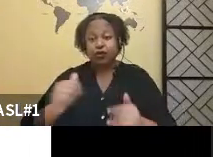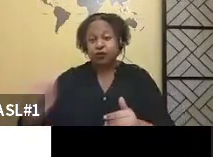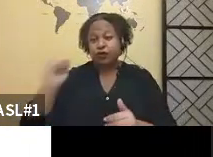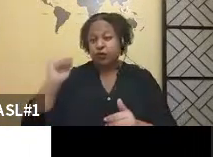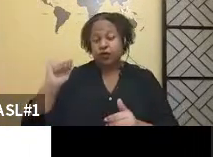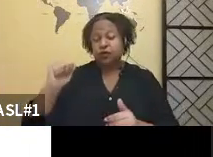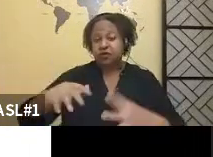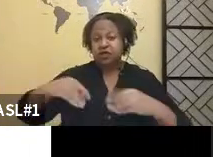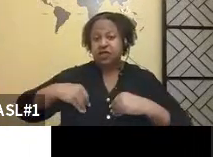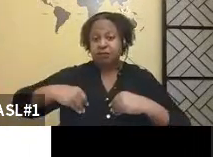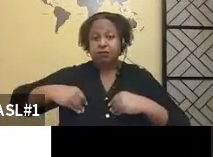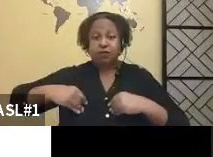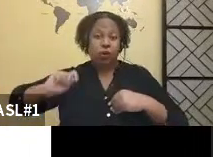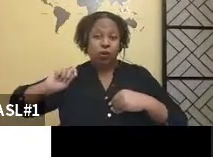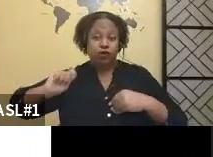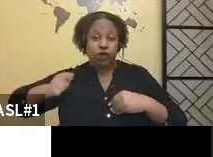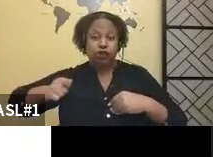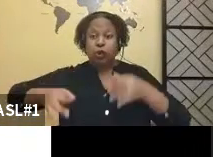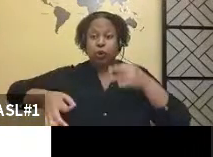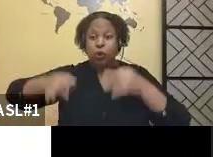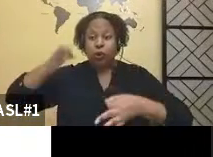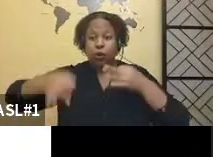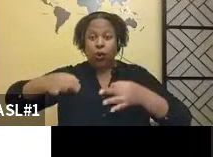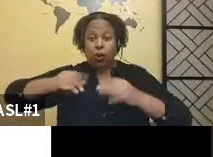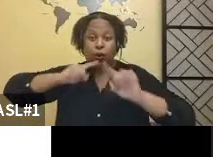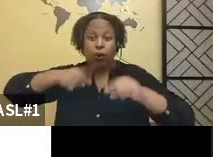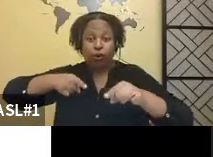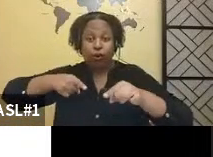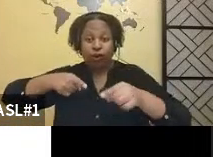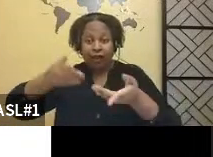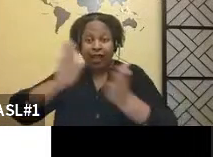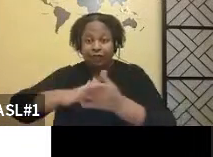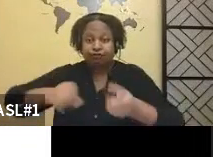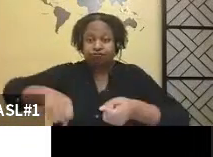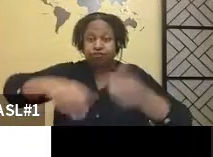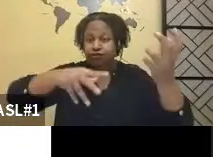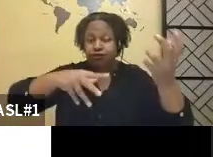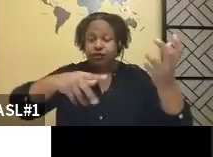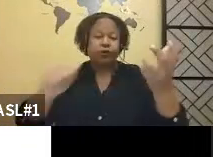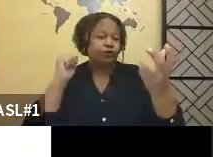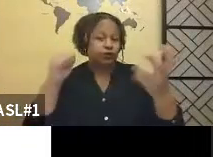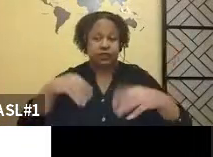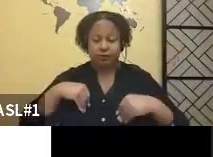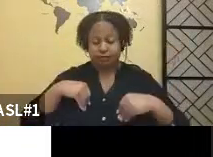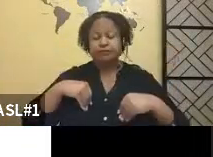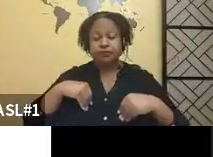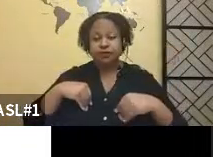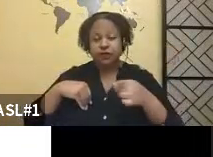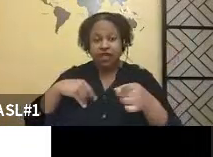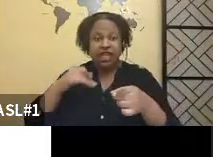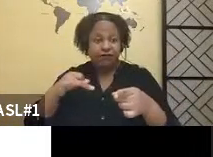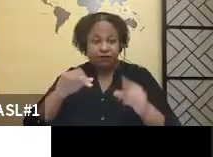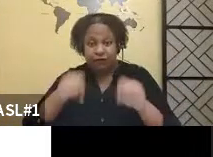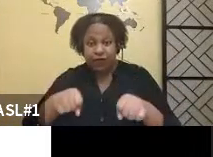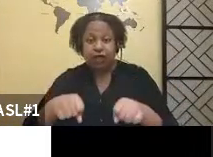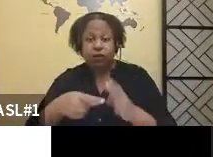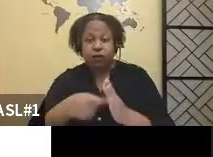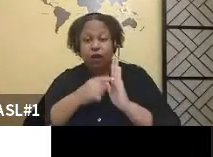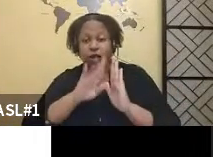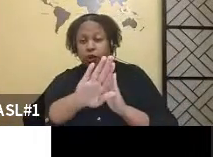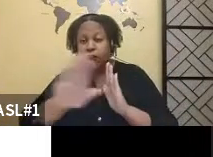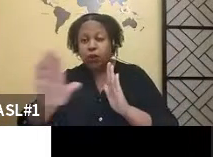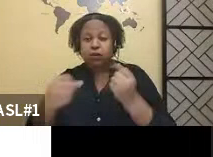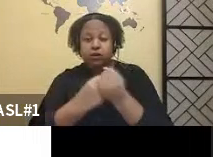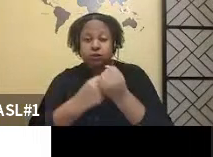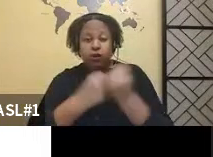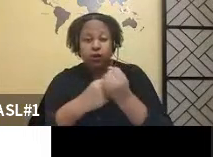that the authority of the courts to remove them from their land. So if you can, they really need that support as well. The link is